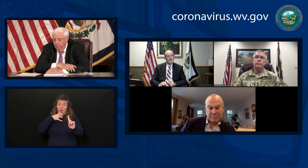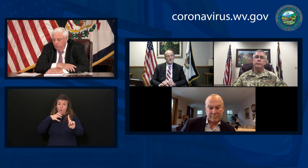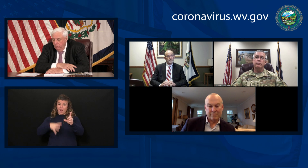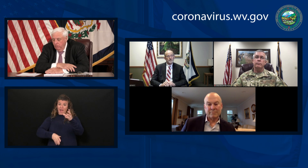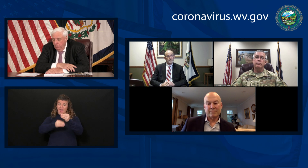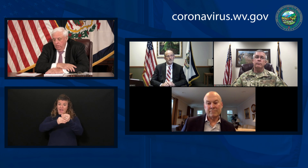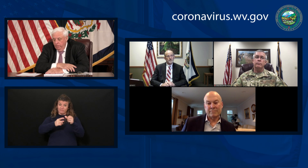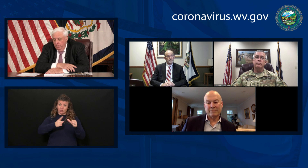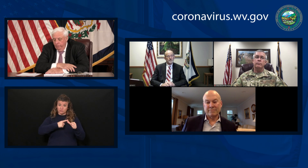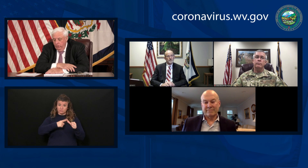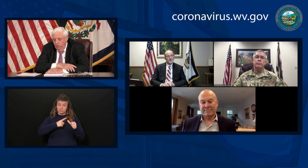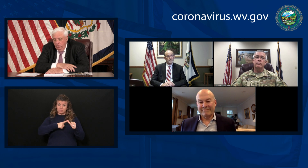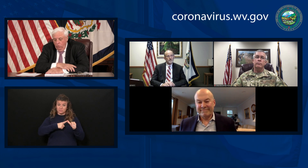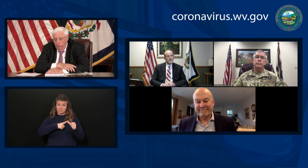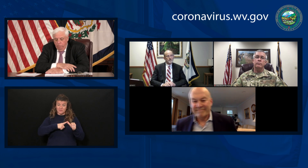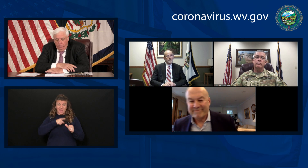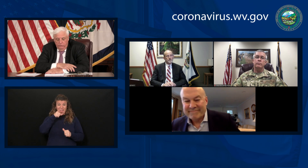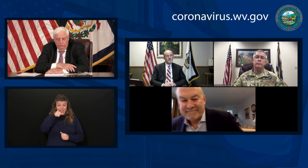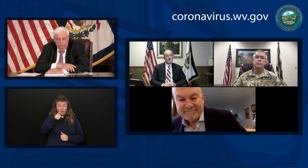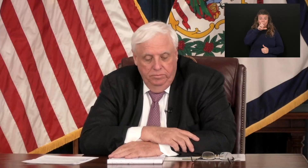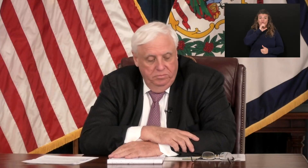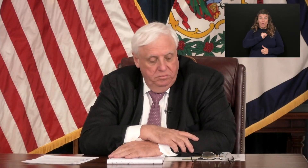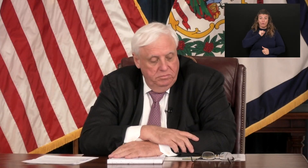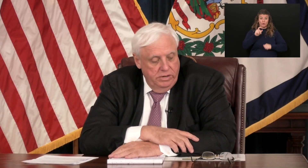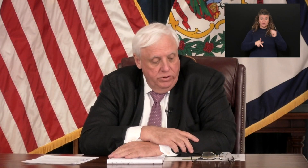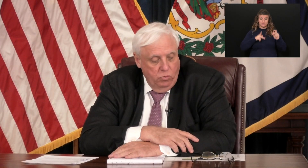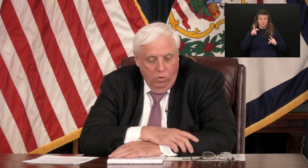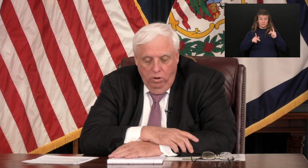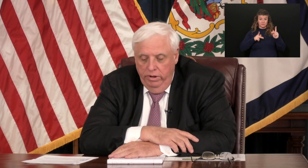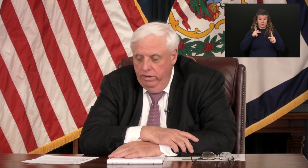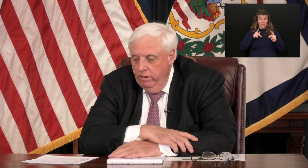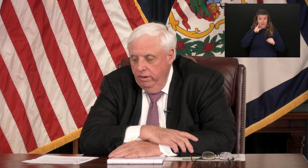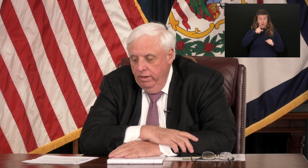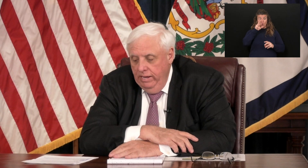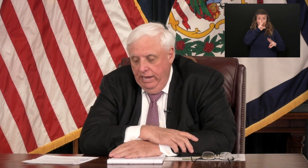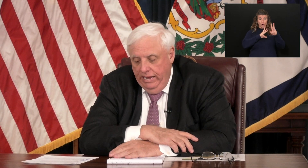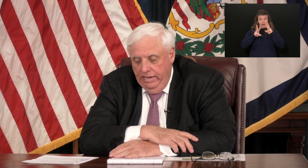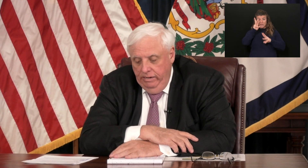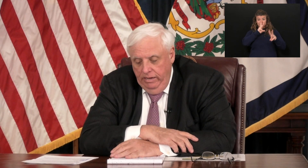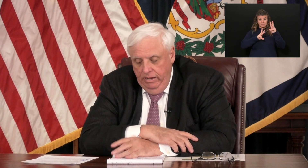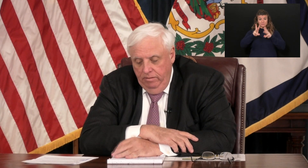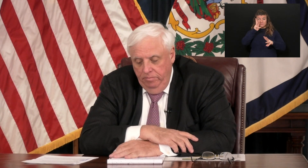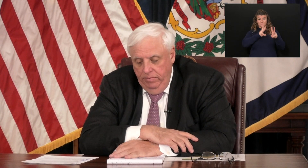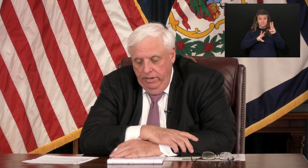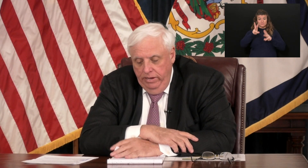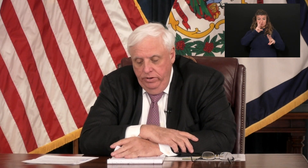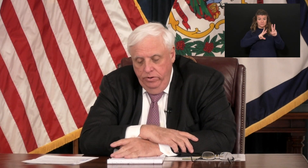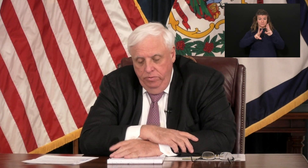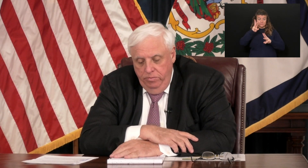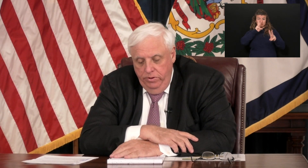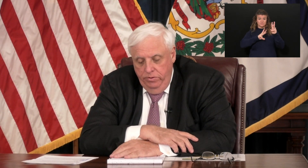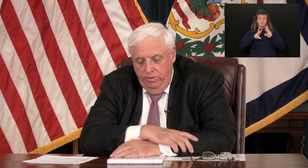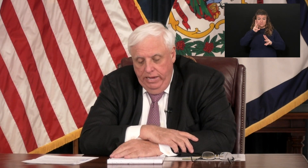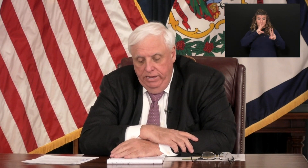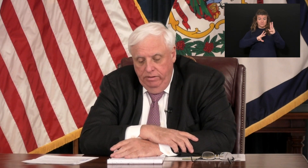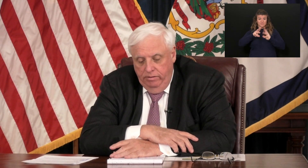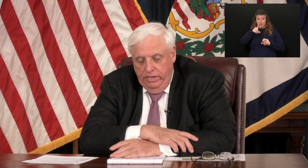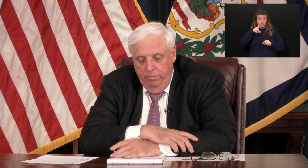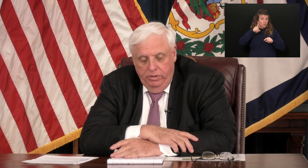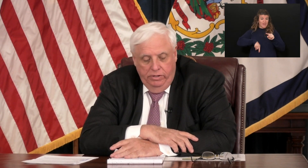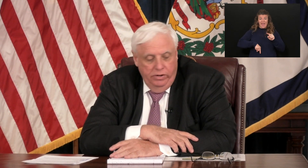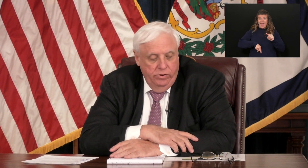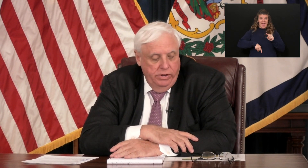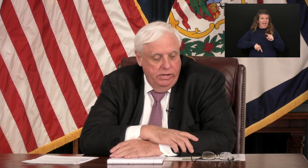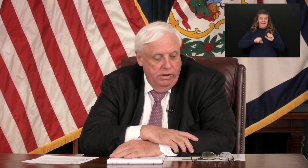this, that if you're an older person and you're worried and you can't